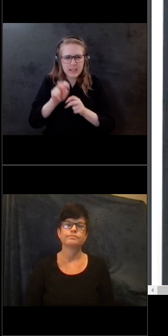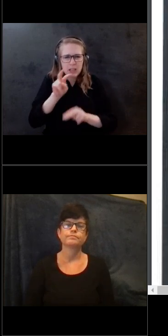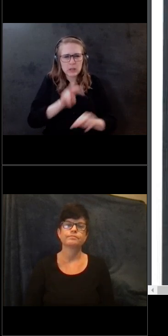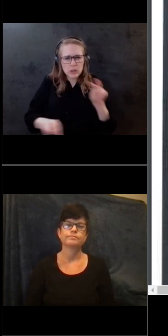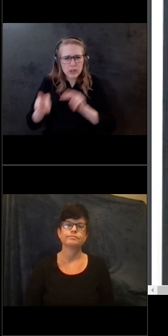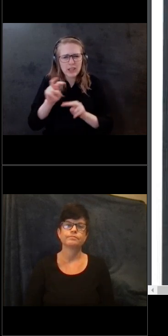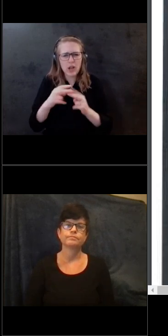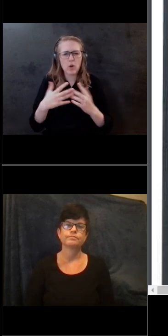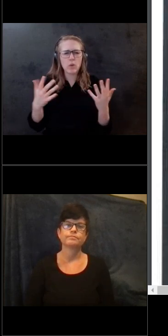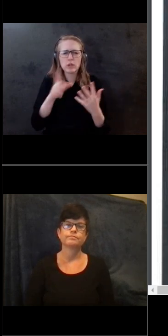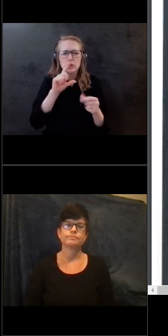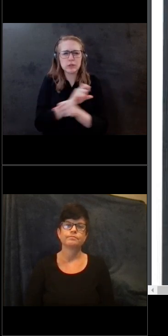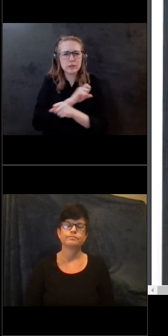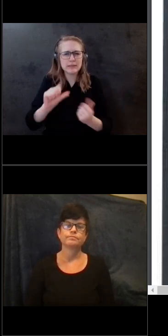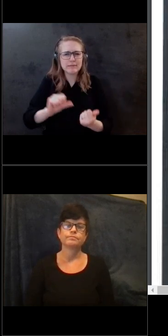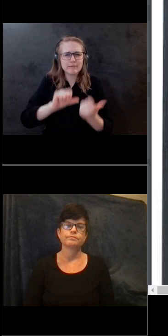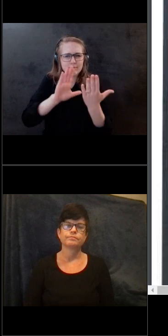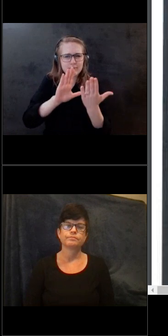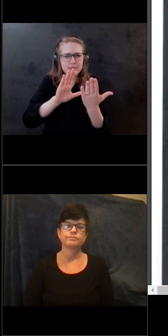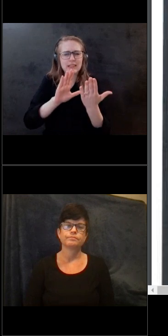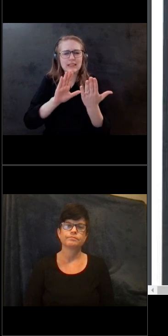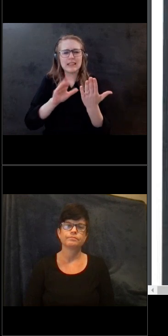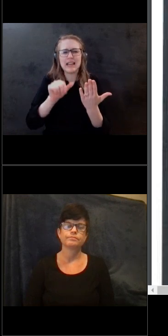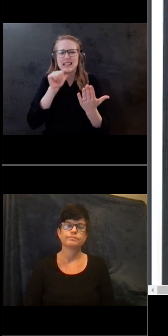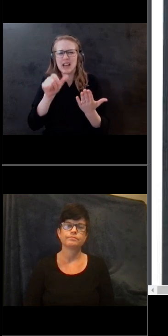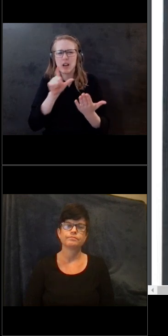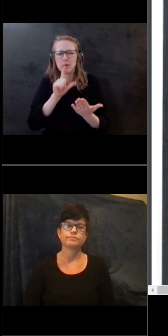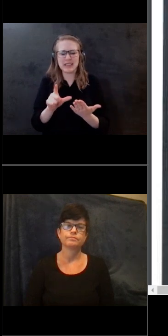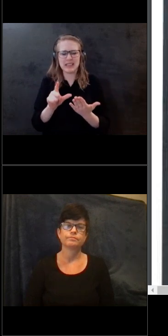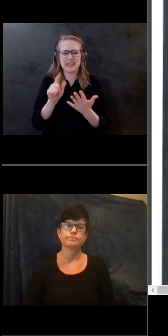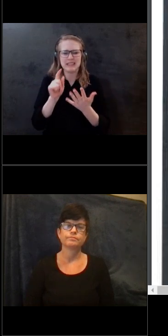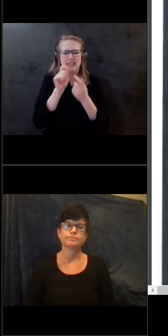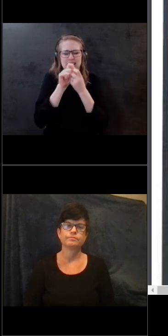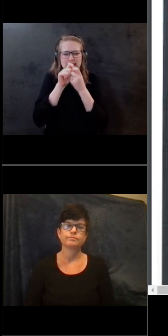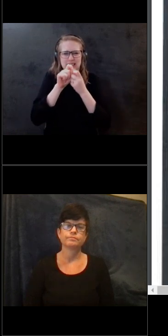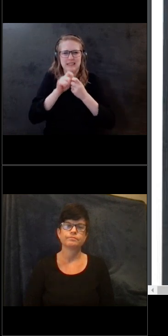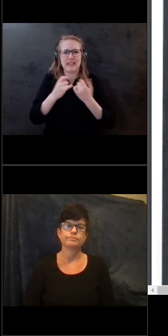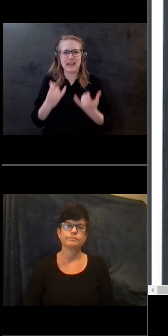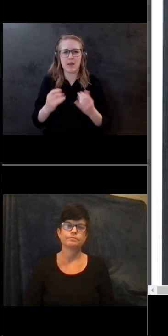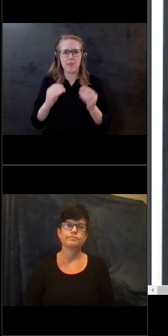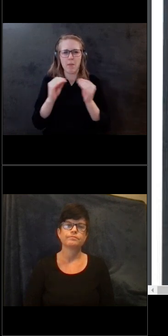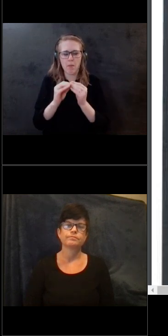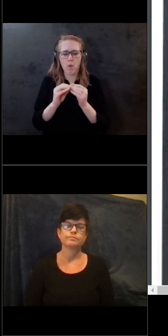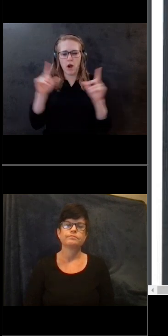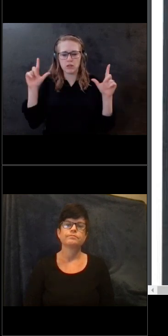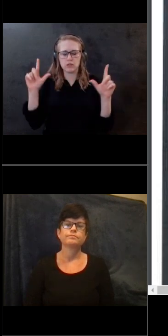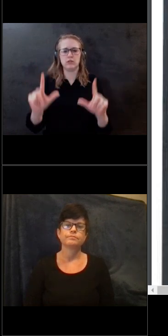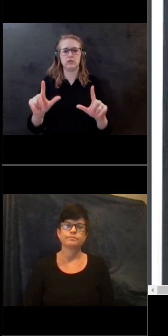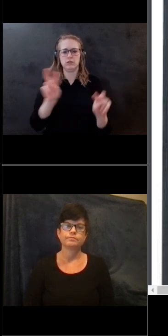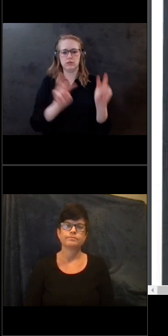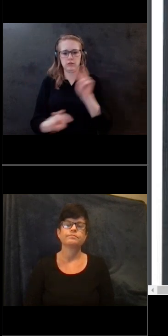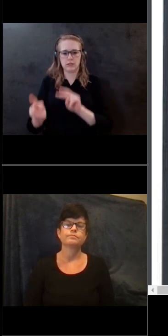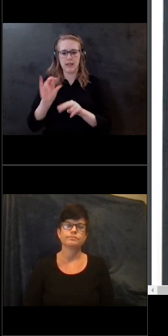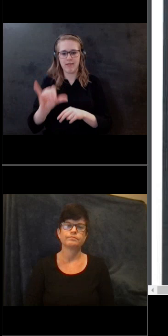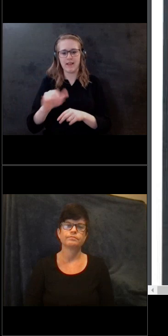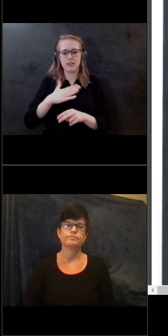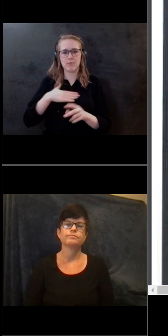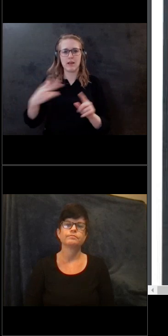against rather than trying to piecemeal it at this point in time. So that's my position, and that's why I'm